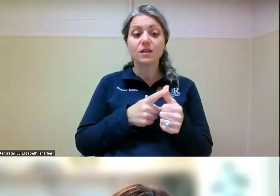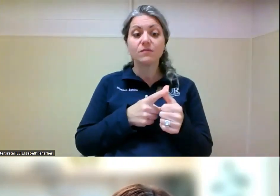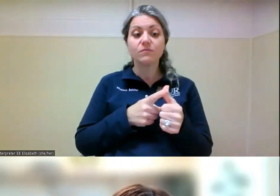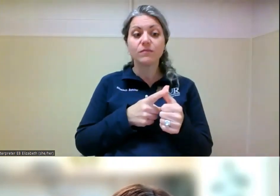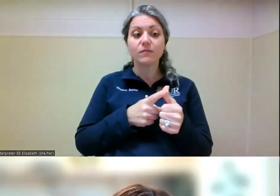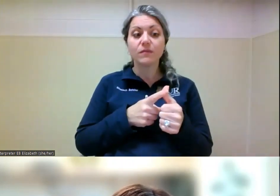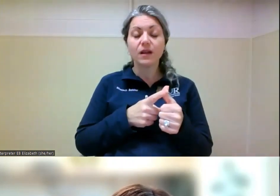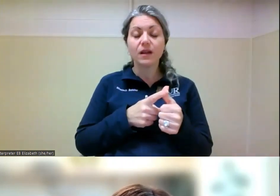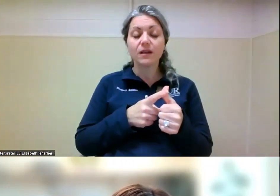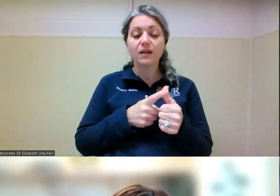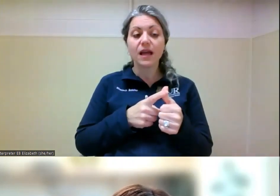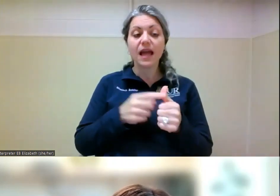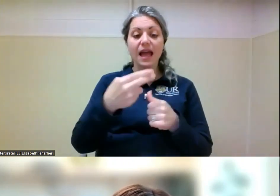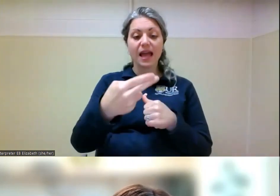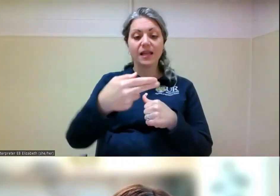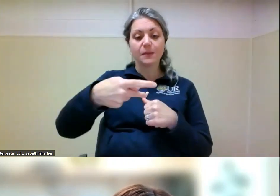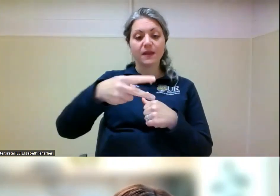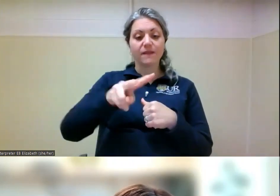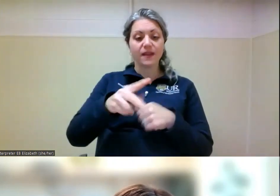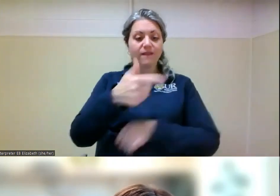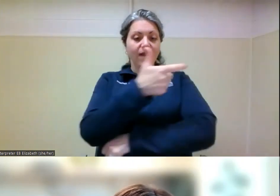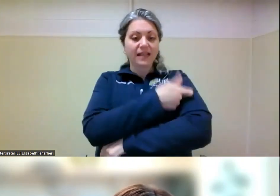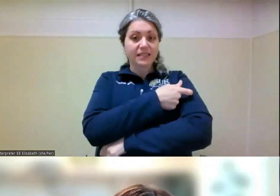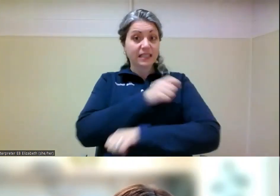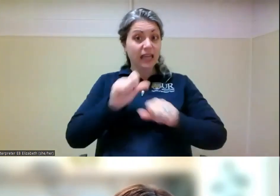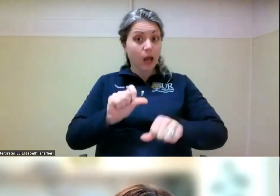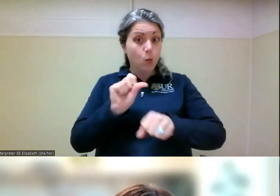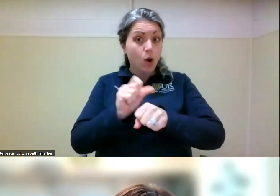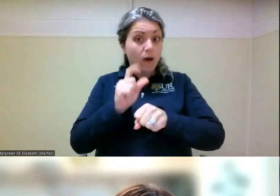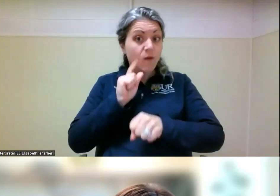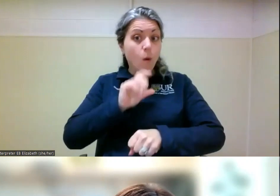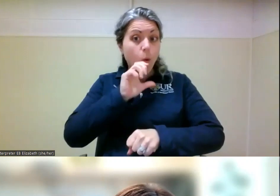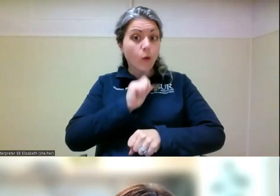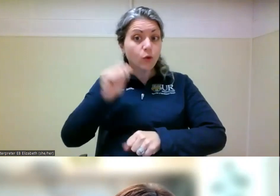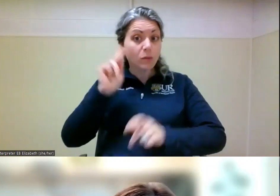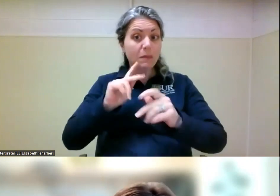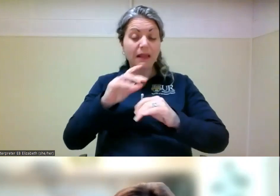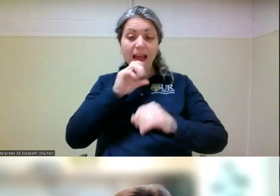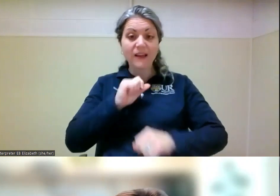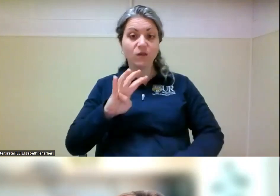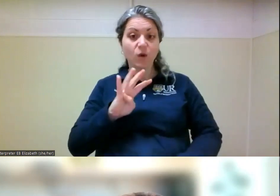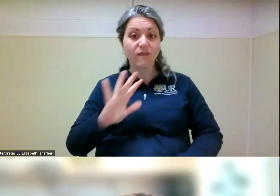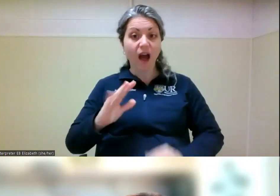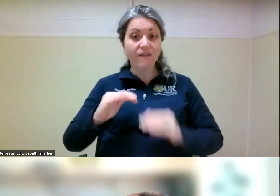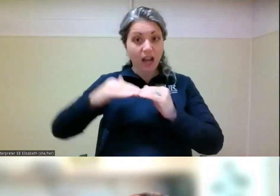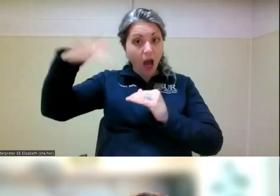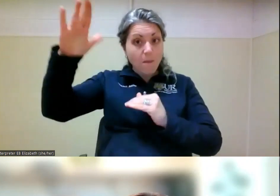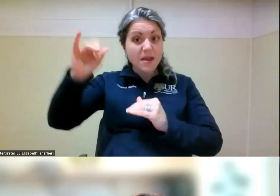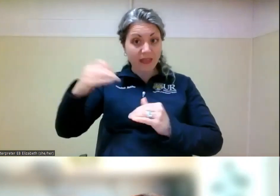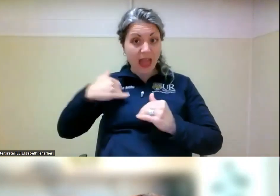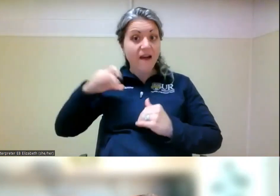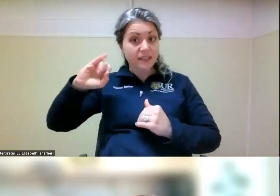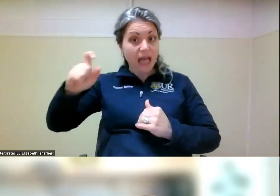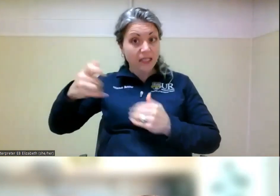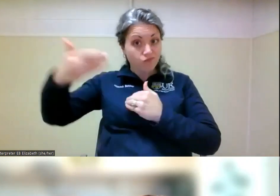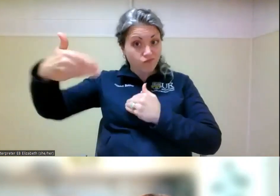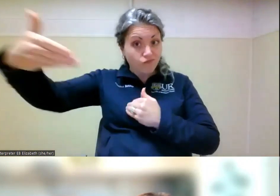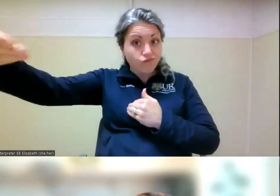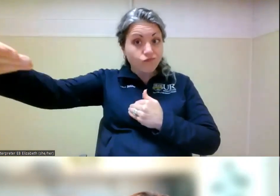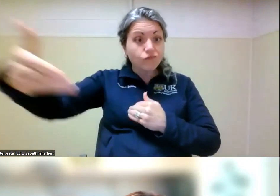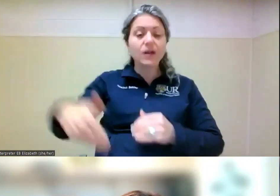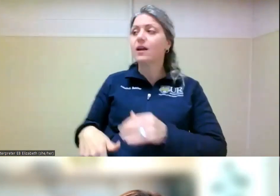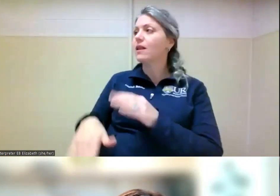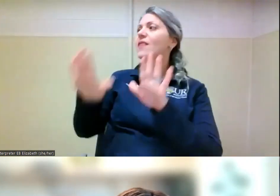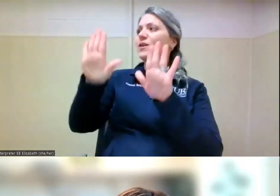HPV vaccine work for ages 45 and up and sexually active? That's a great question.